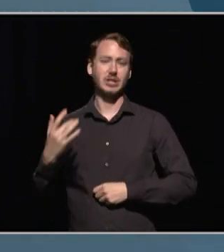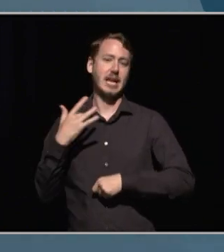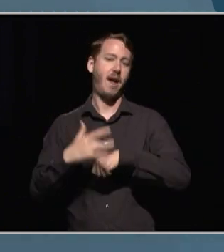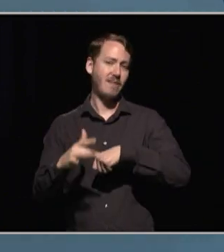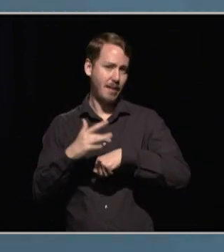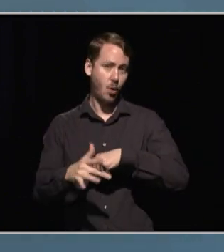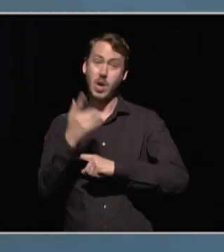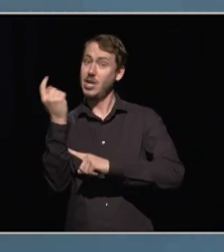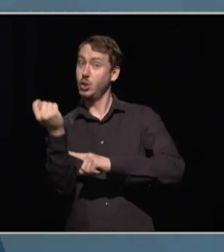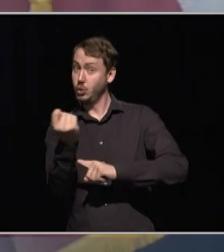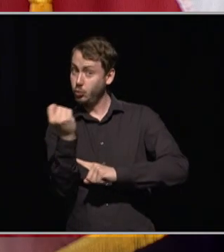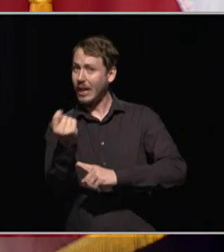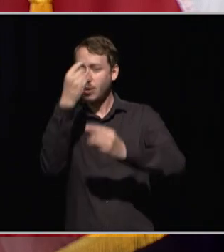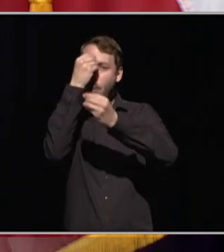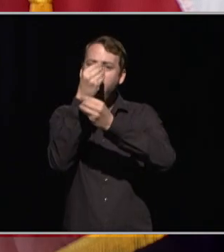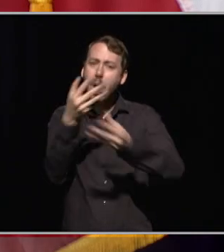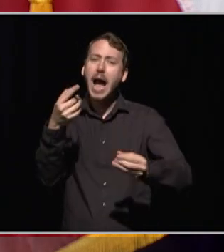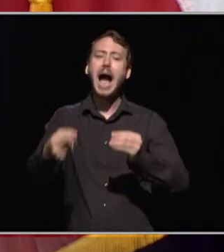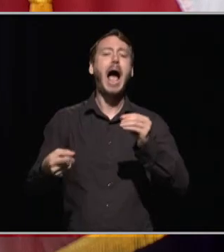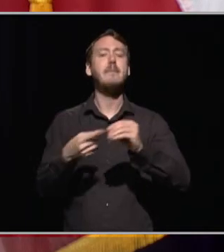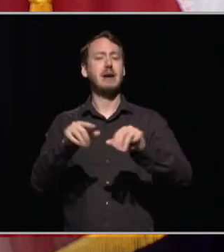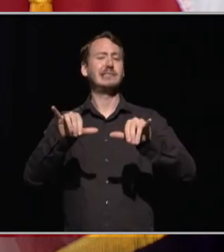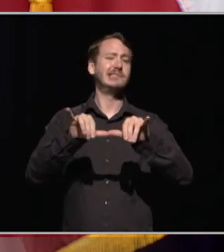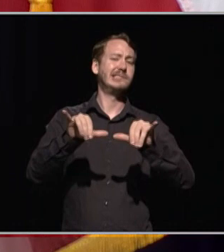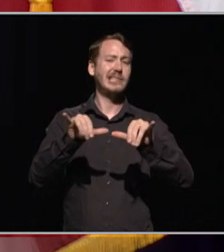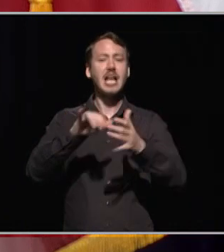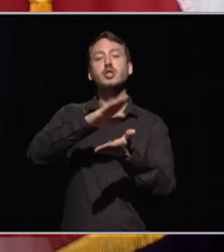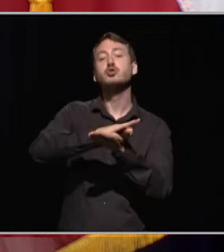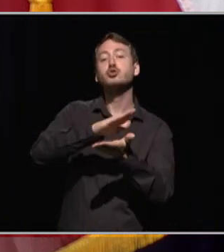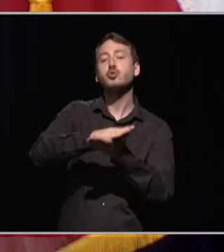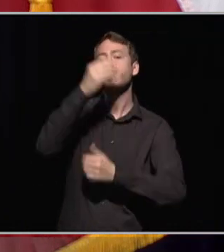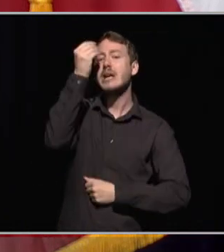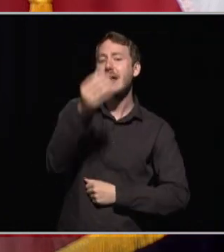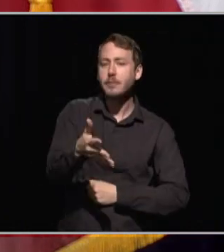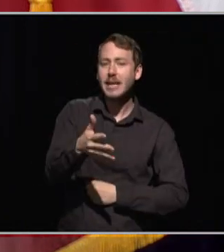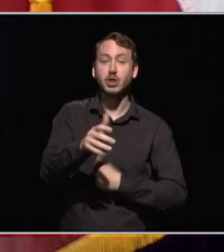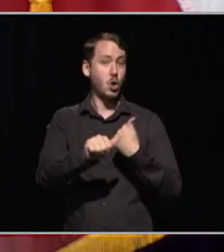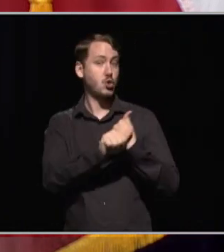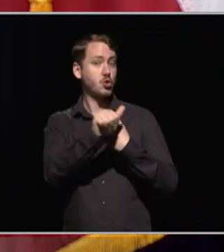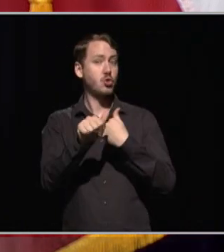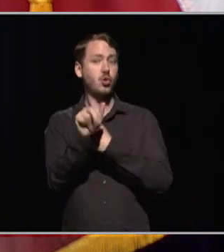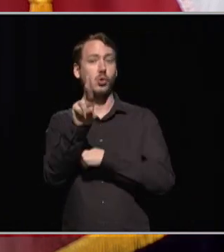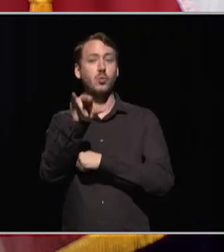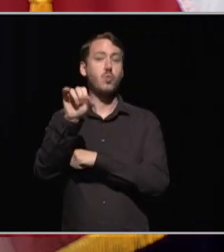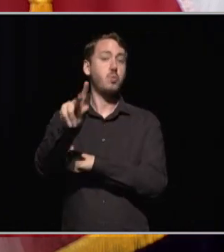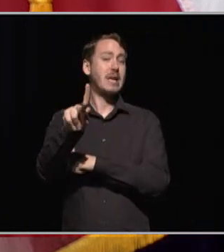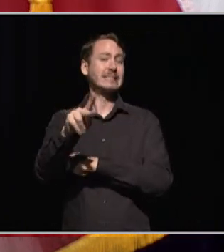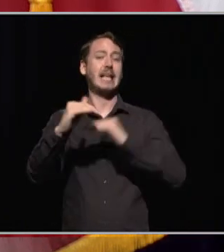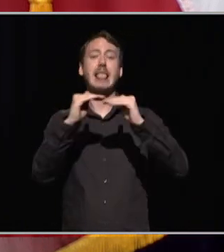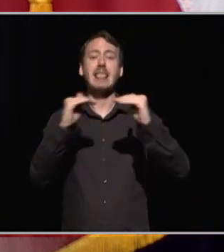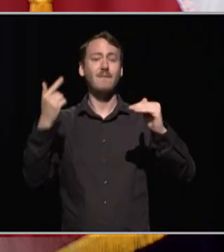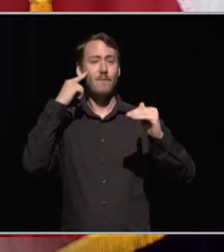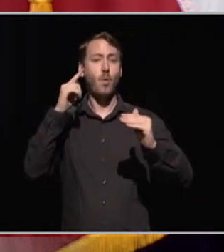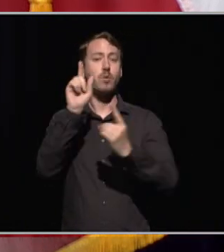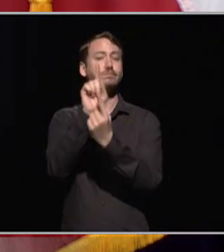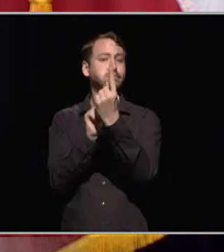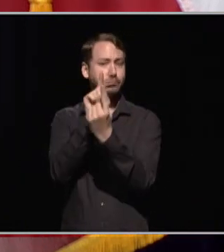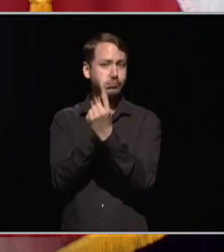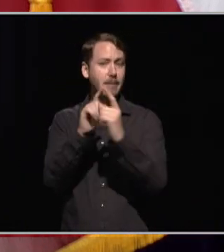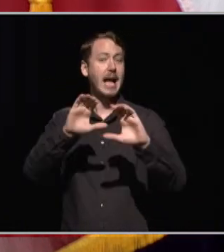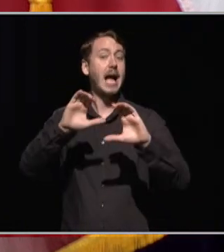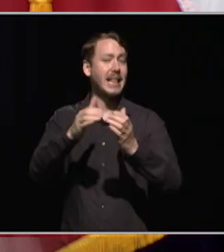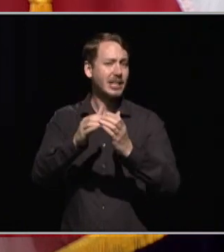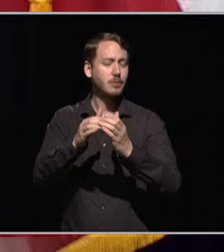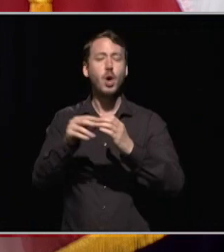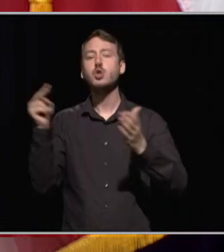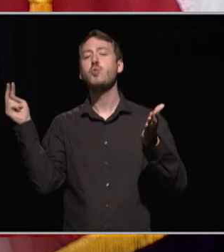are going to provide an update on the indicators we're using for tracking schools. The risk level of in-classroom learning is calculated by looking